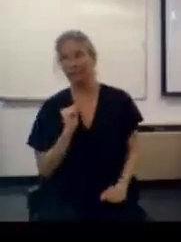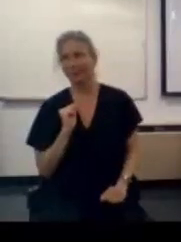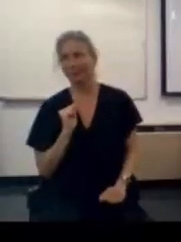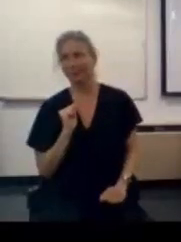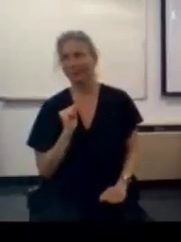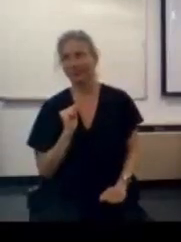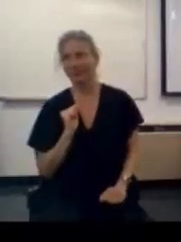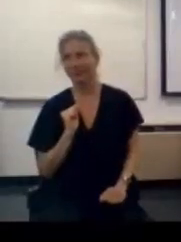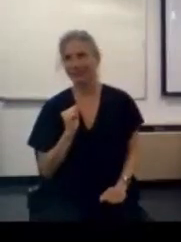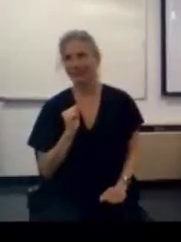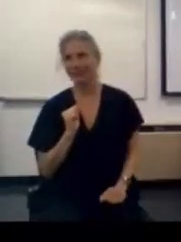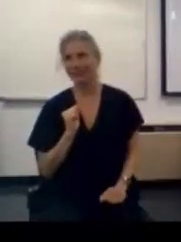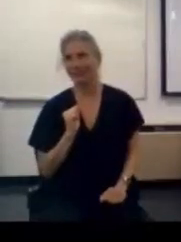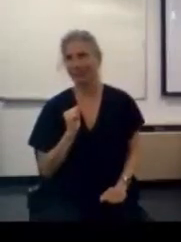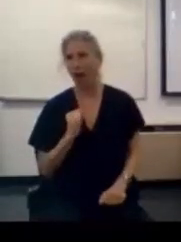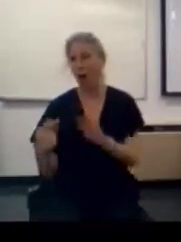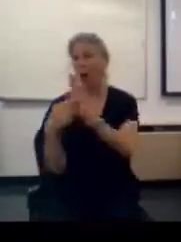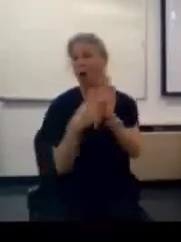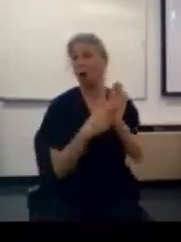celebrity